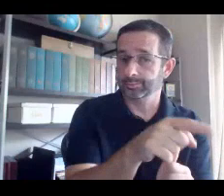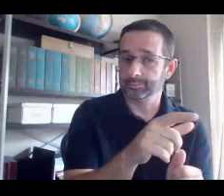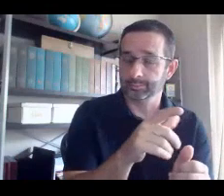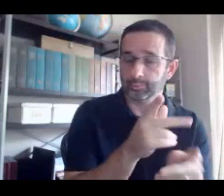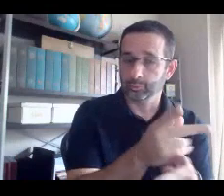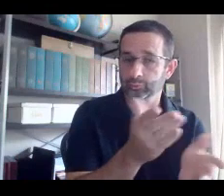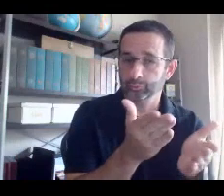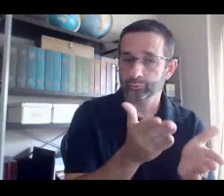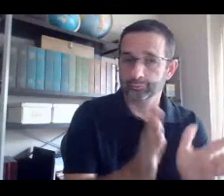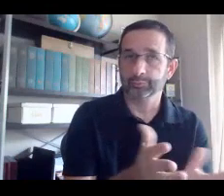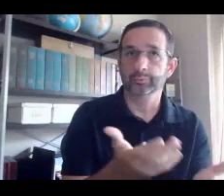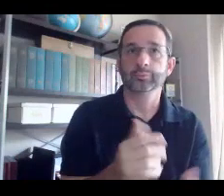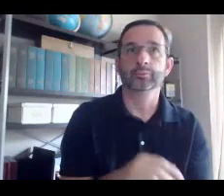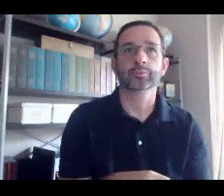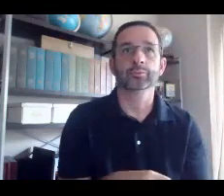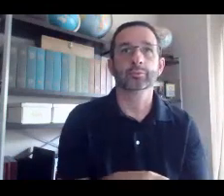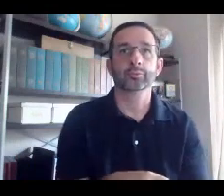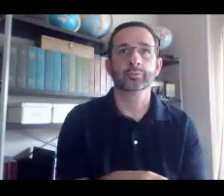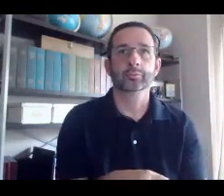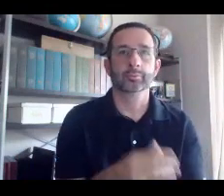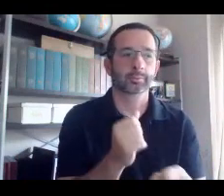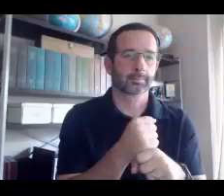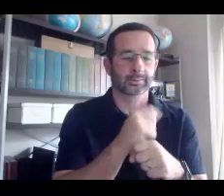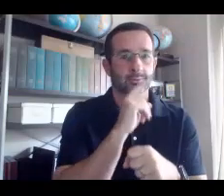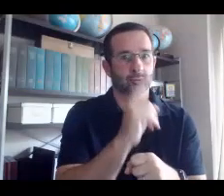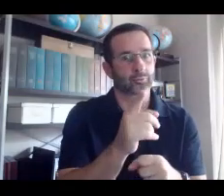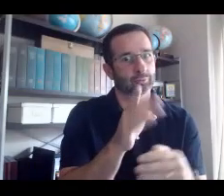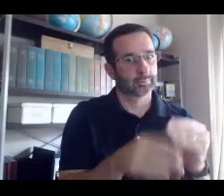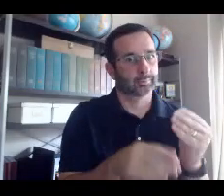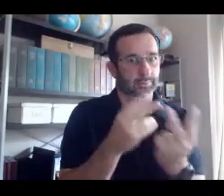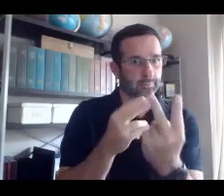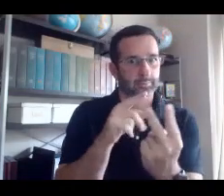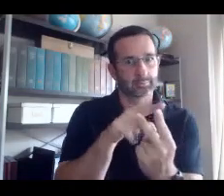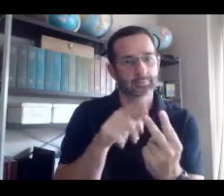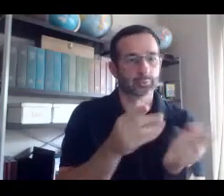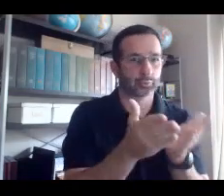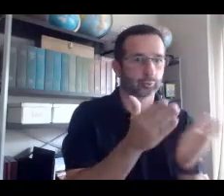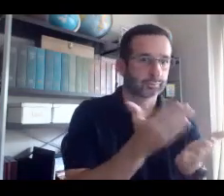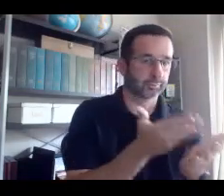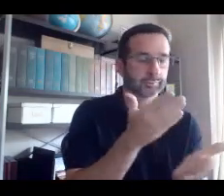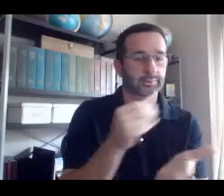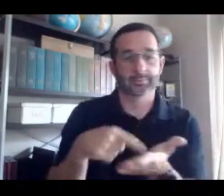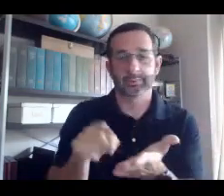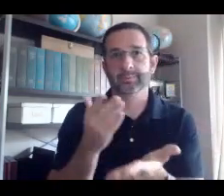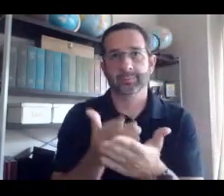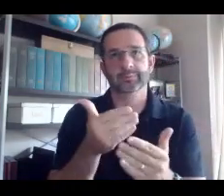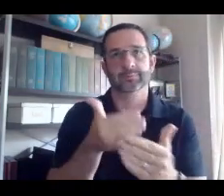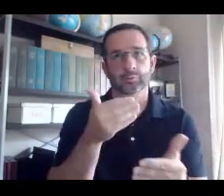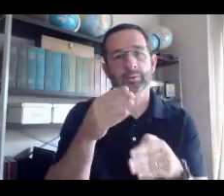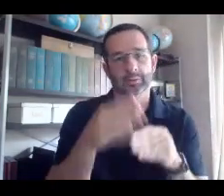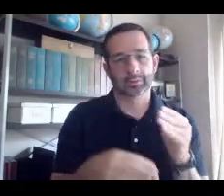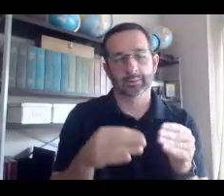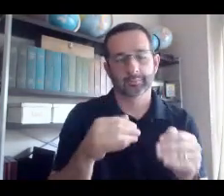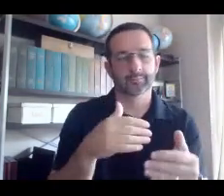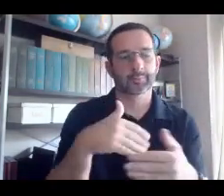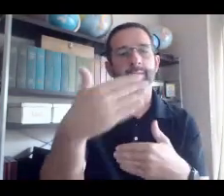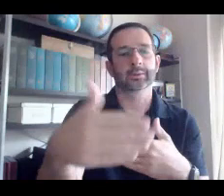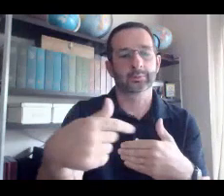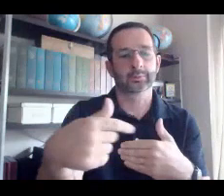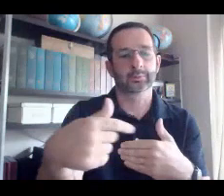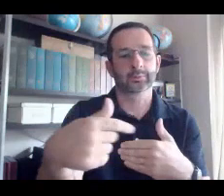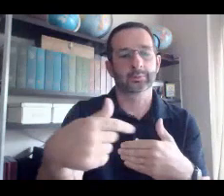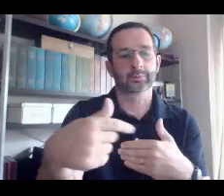could be an issue with the payment itself. It could be an issue with the loan servicer. So please make sure that you complete the service verification and the